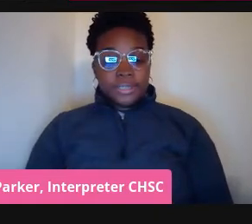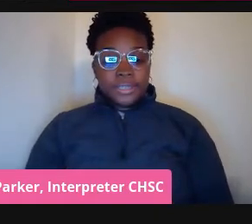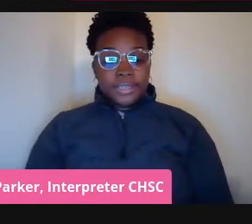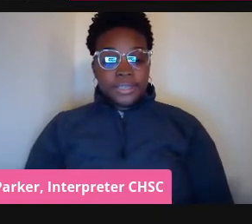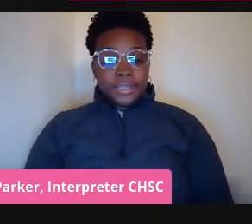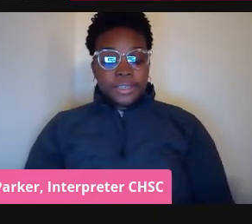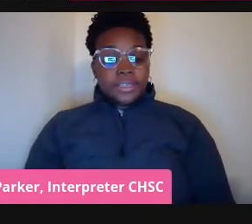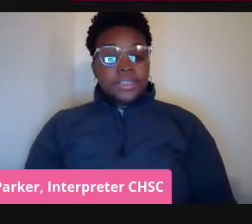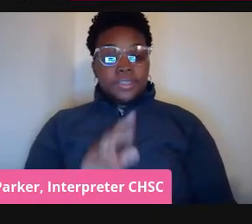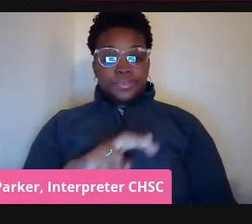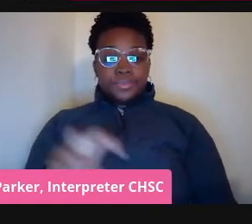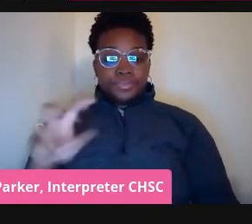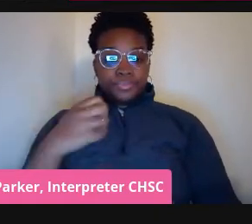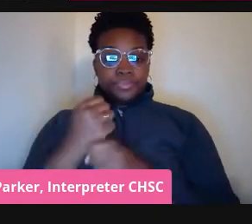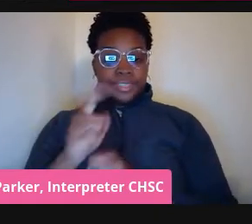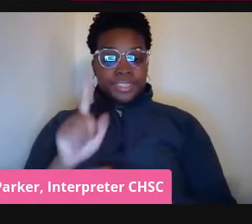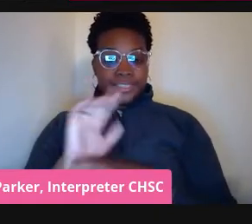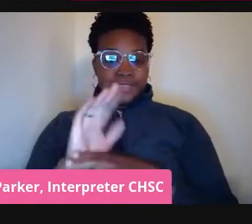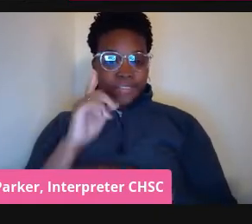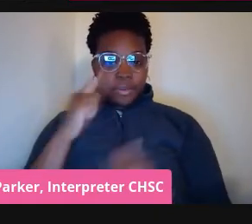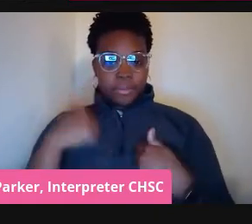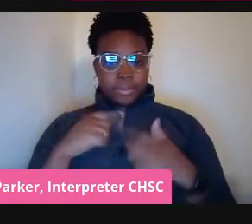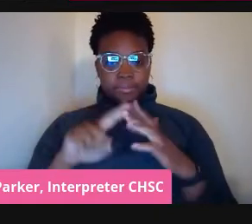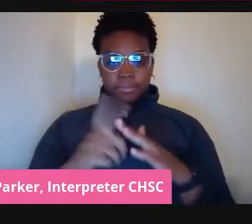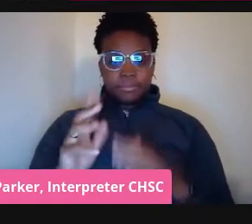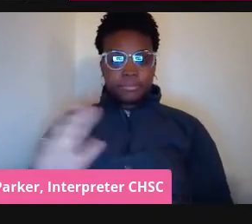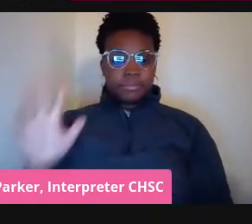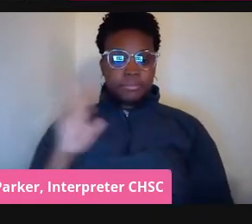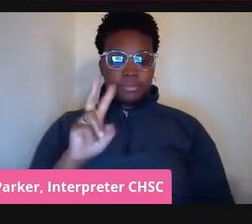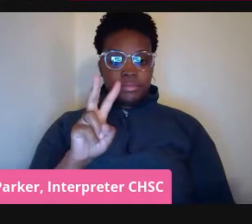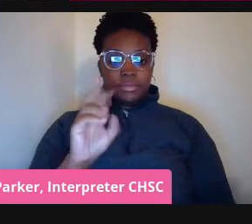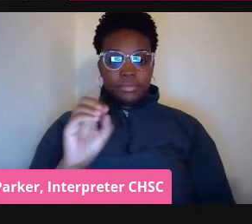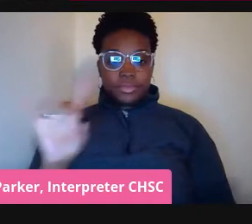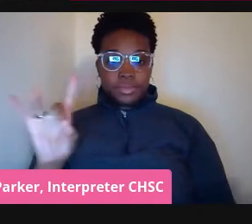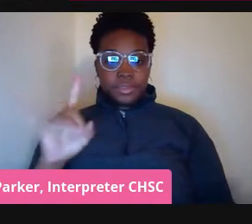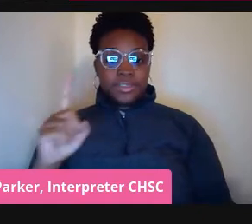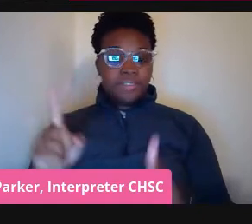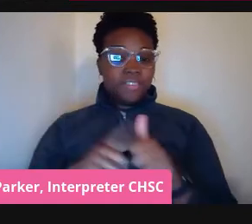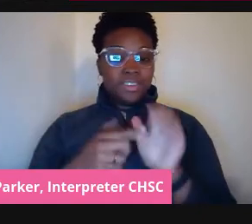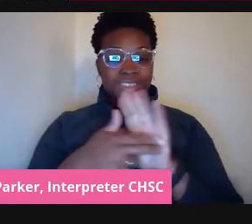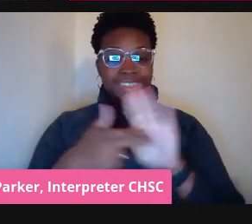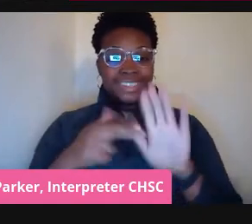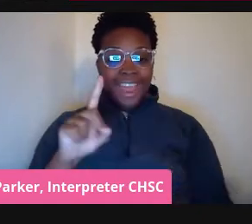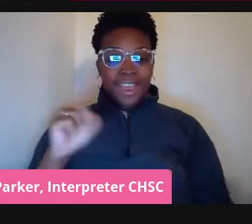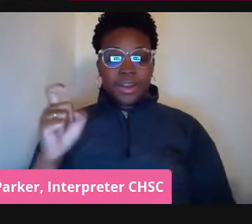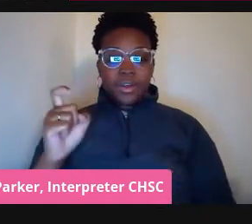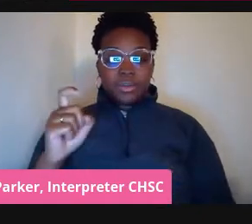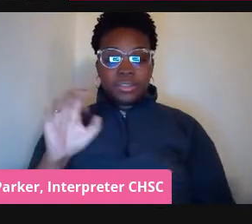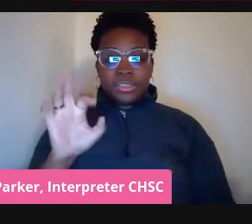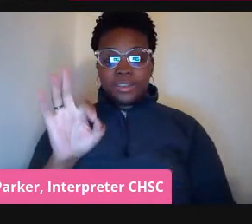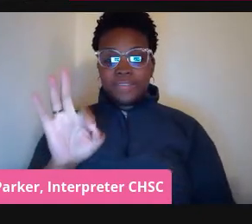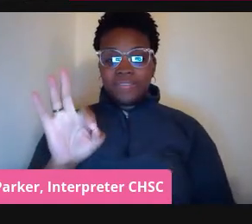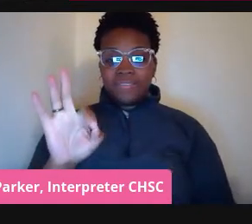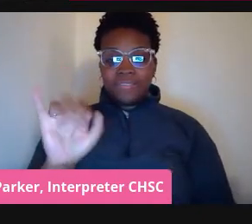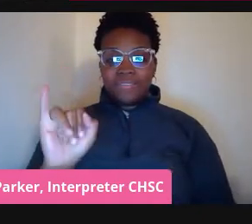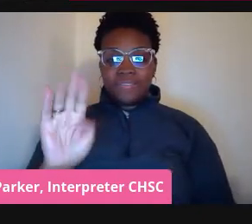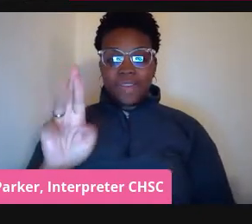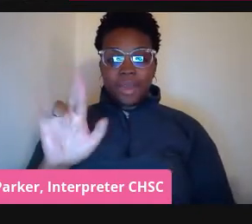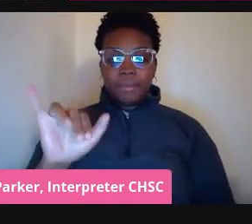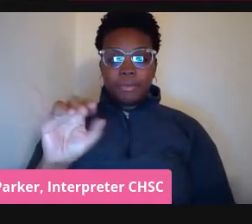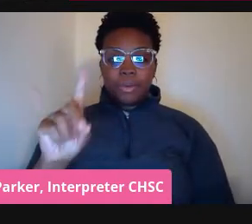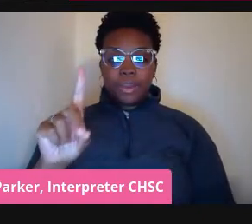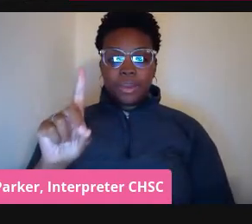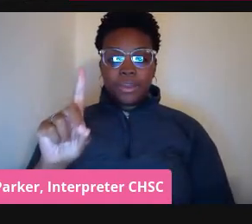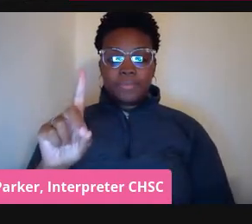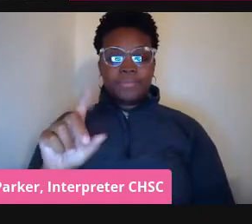the journey to make this film for me started back in 2008 when I was first diagnosed with fibroids. I had such a lack of